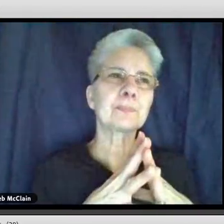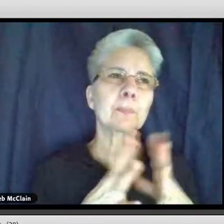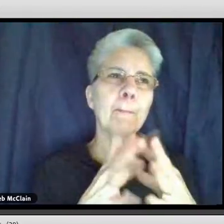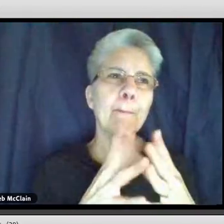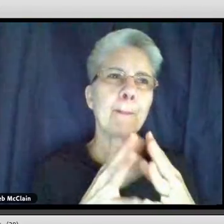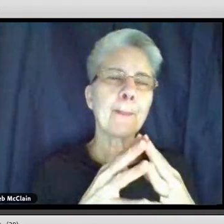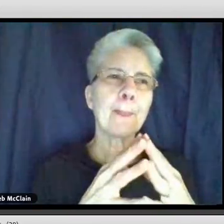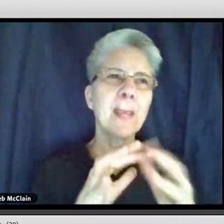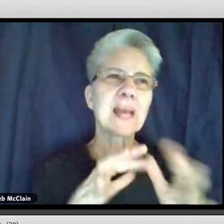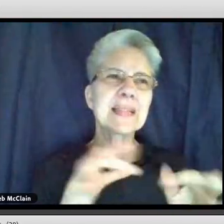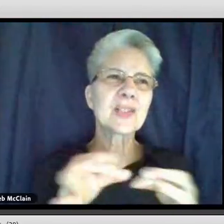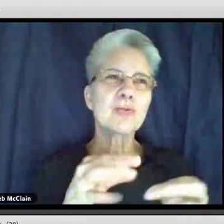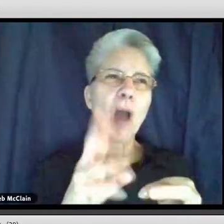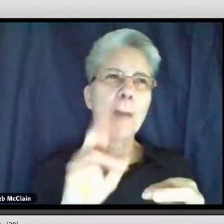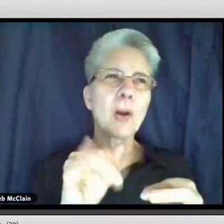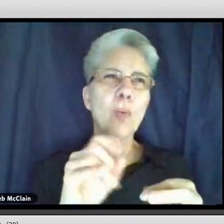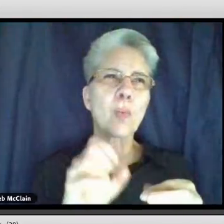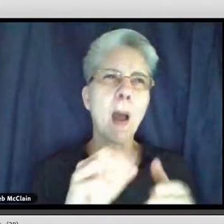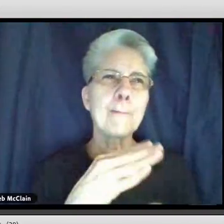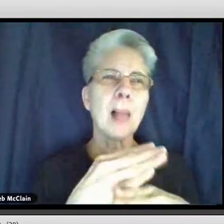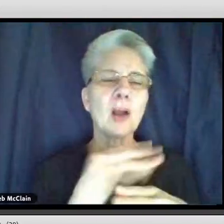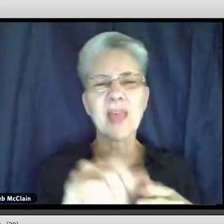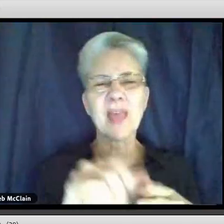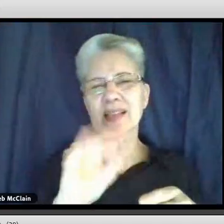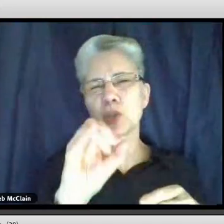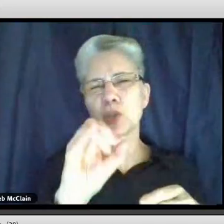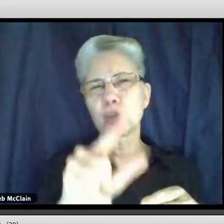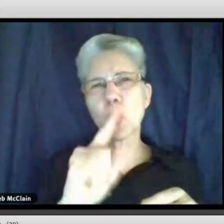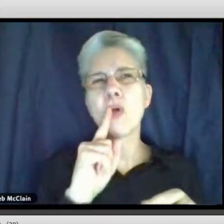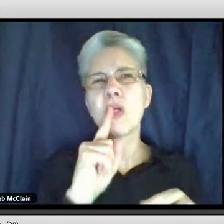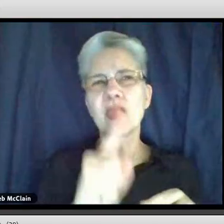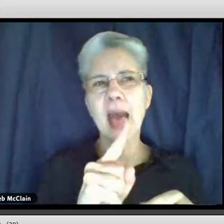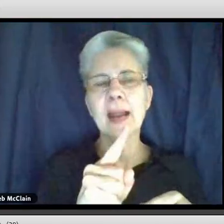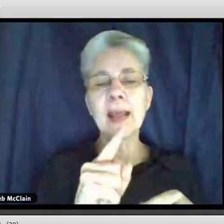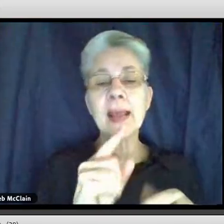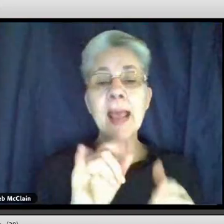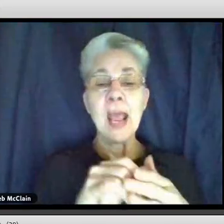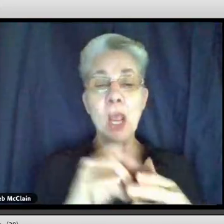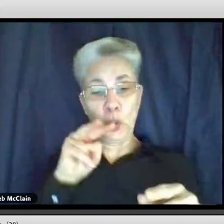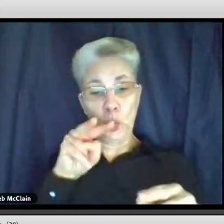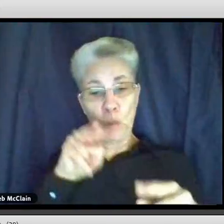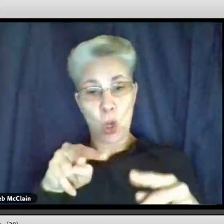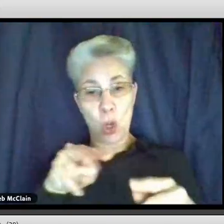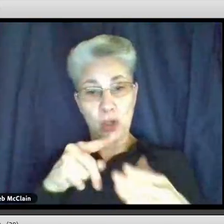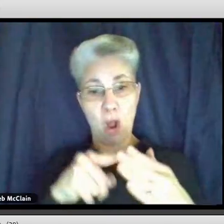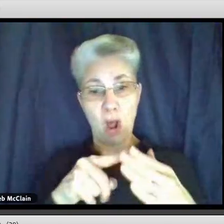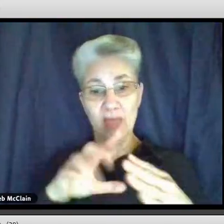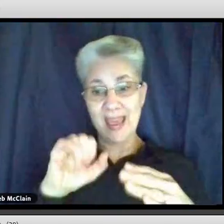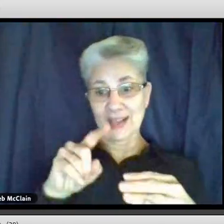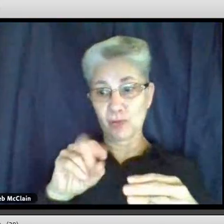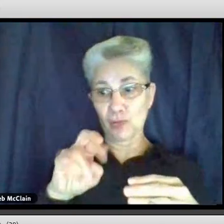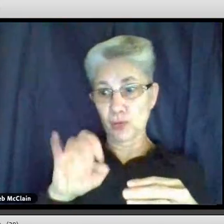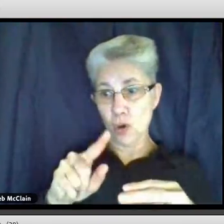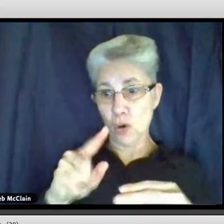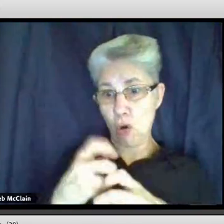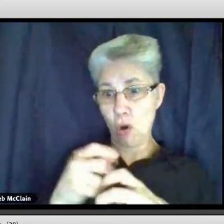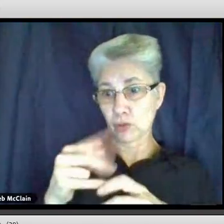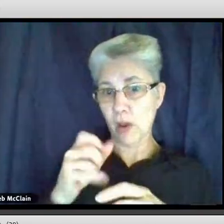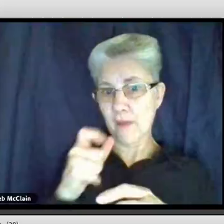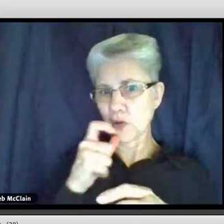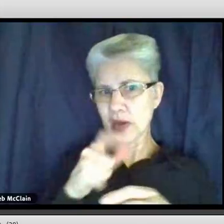how to describe a write blocker? It's basically a tool to make sure that by you looking at what is on an external hard drive, you aren't changing it in